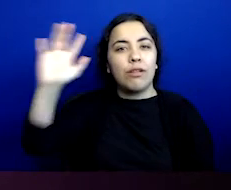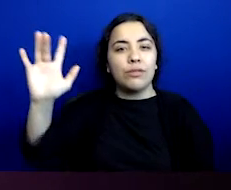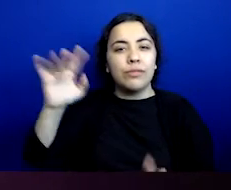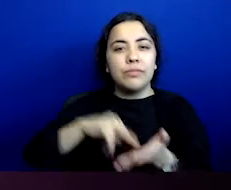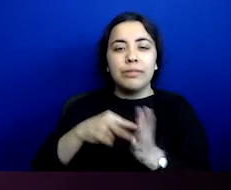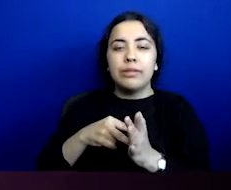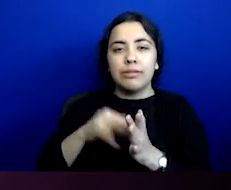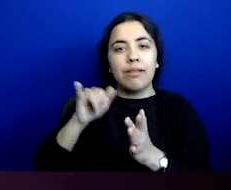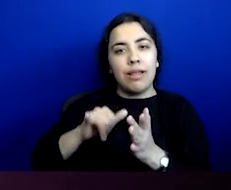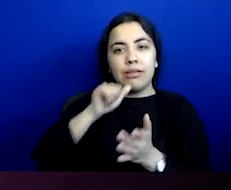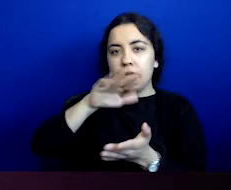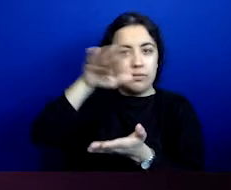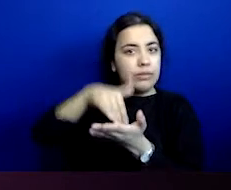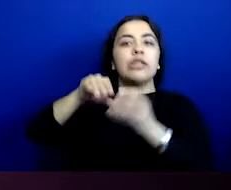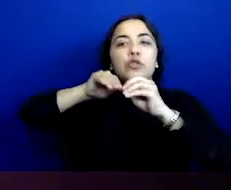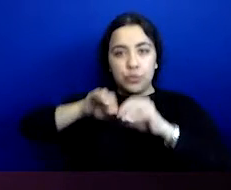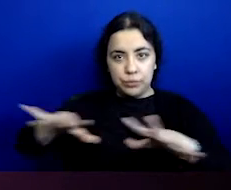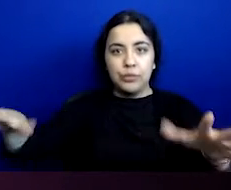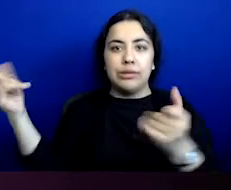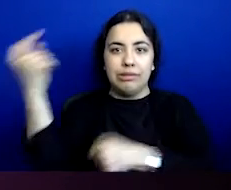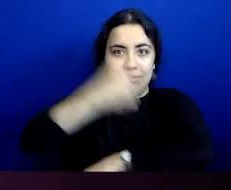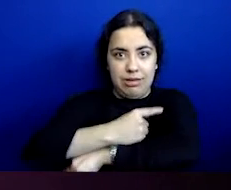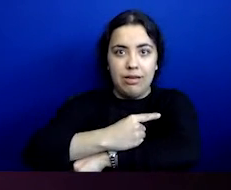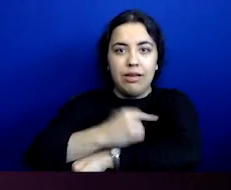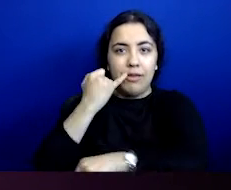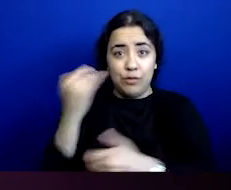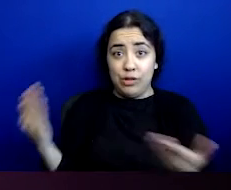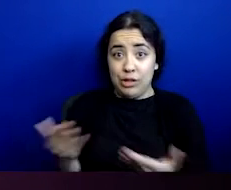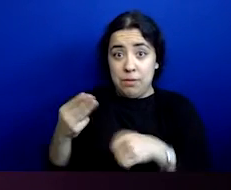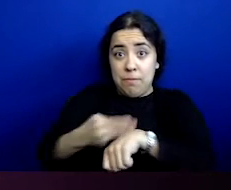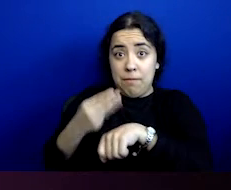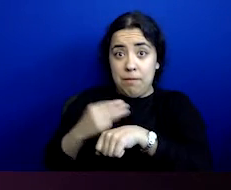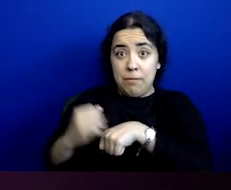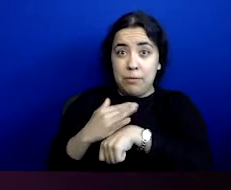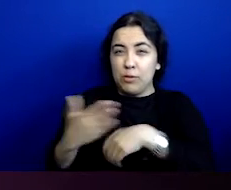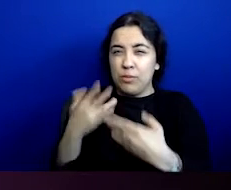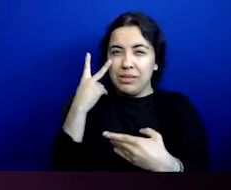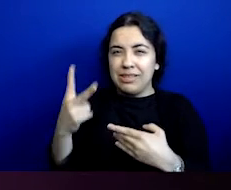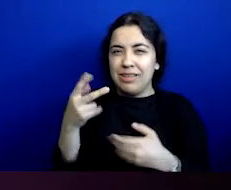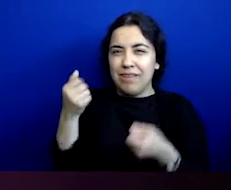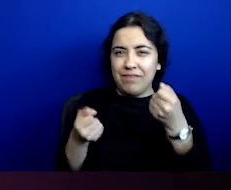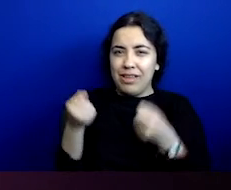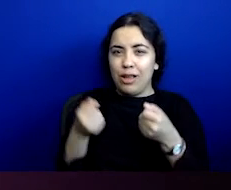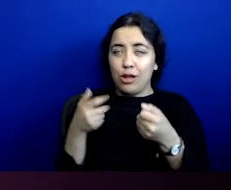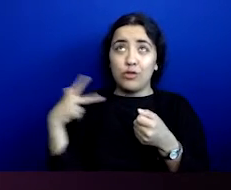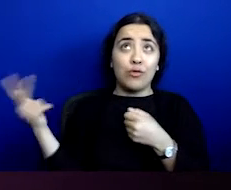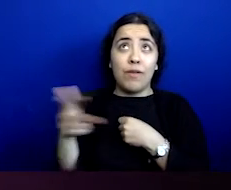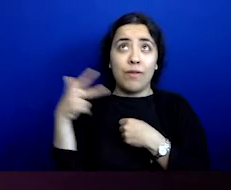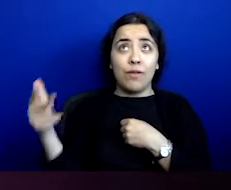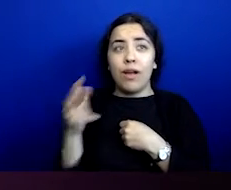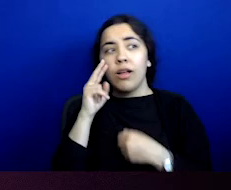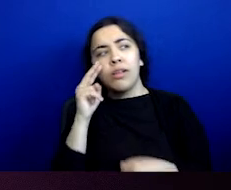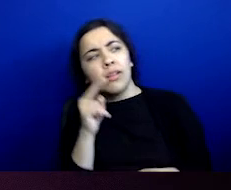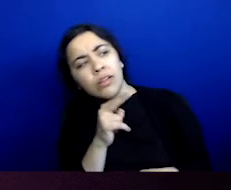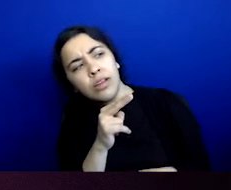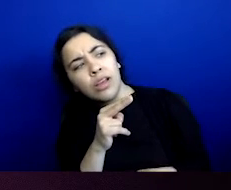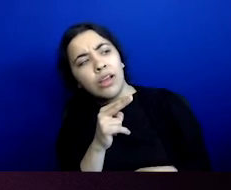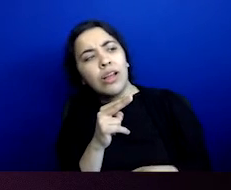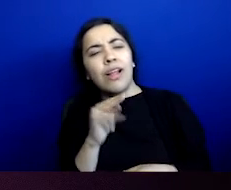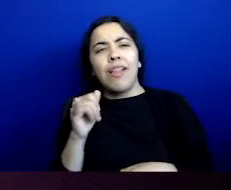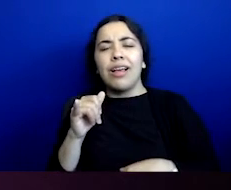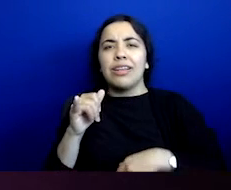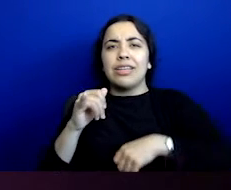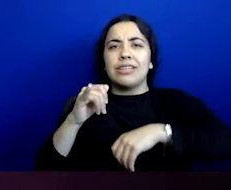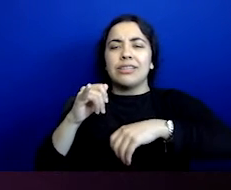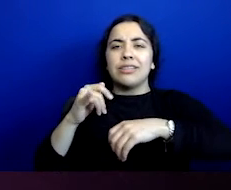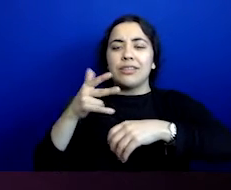is distributed today. And you've probably seen it. If you're here in Miami Beach, you've probably seen an autonomous vehicle that's driving around. You've probably looked out and seen kind of a